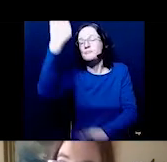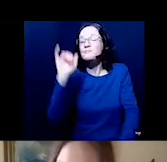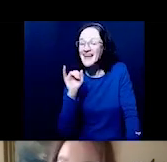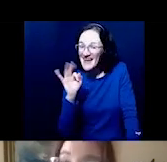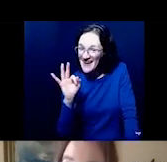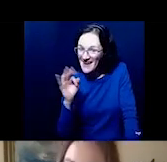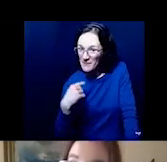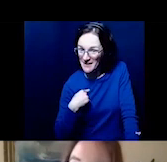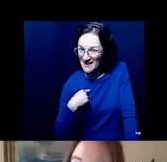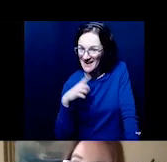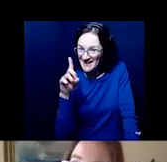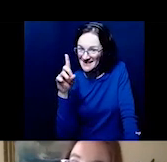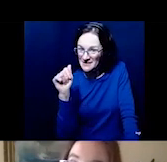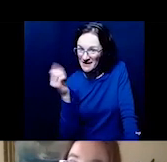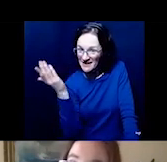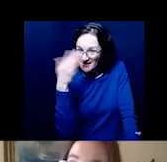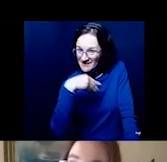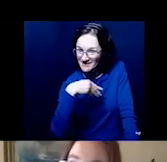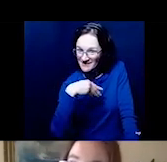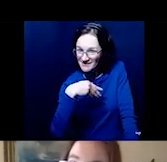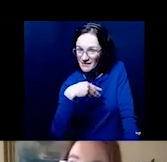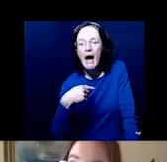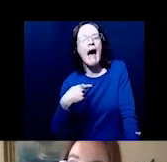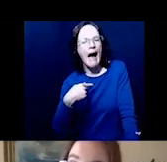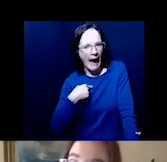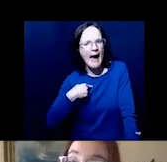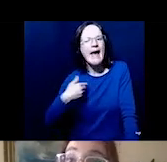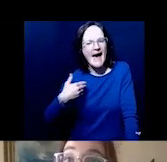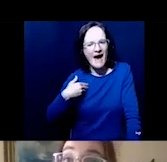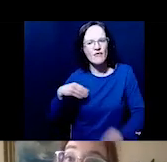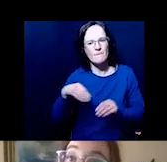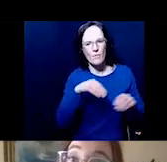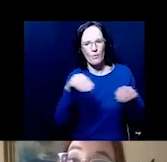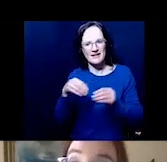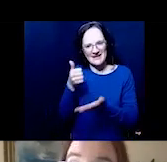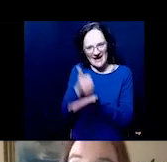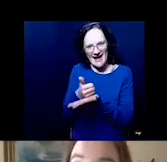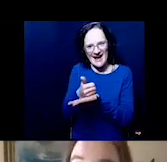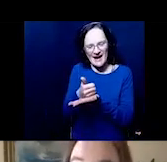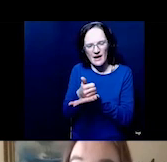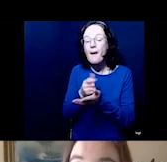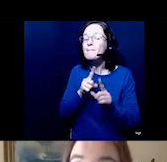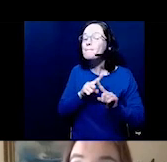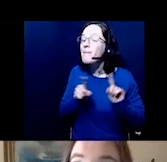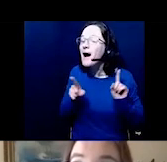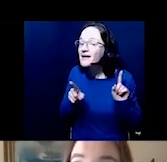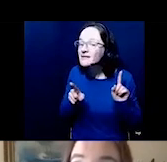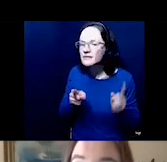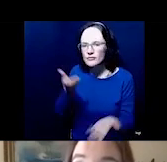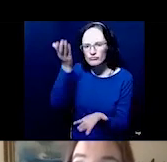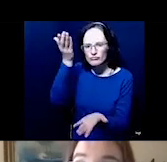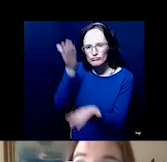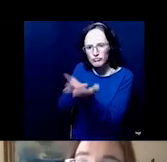like mine, who are not diagnosed yet use a mobility aid, you cannot have the one with the elevator